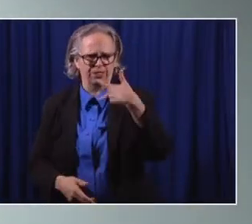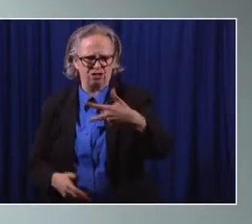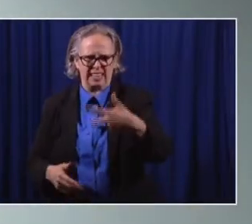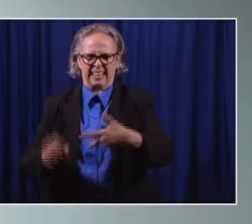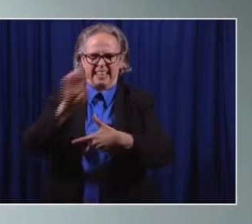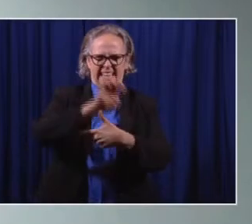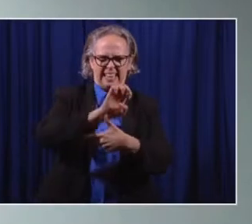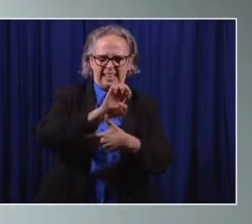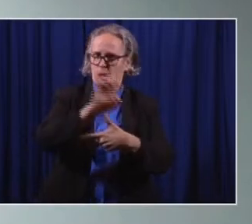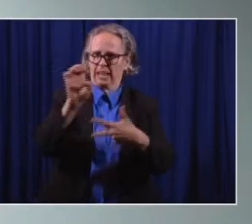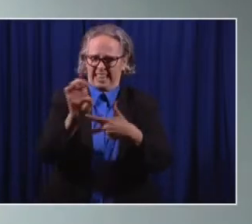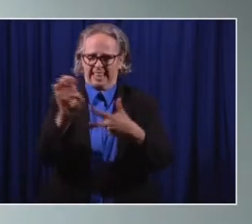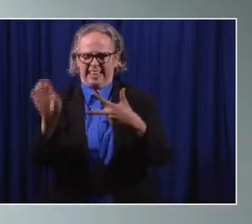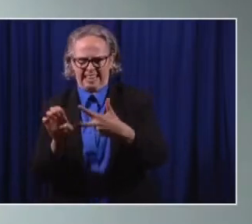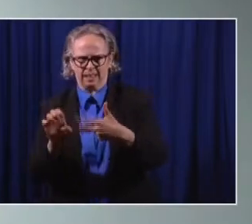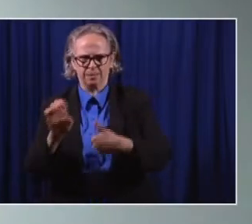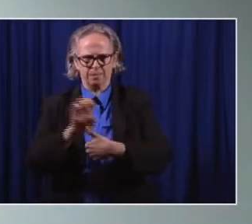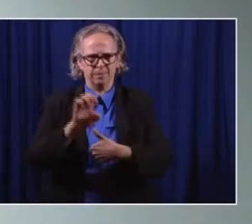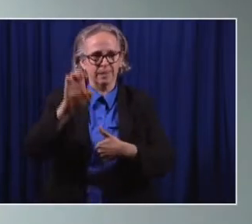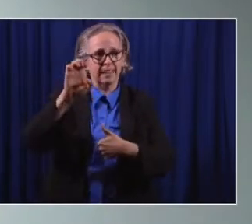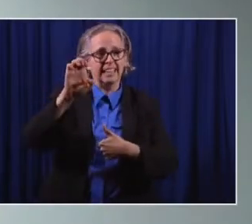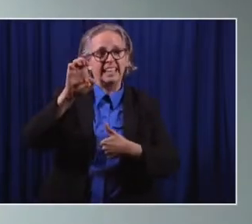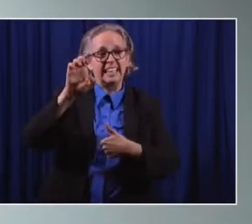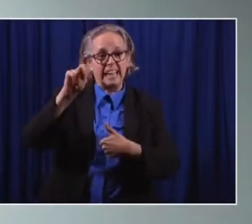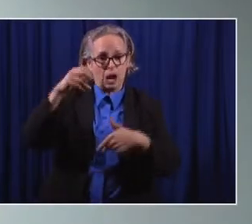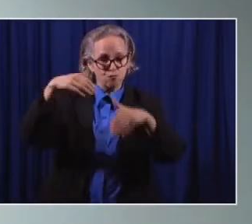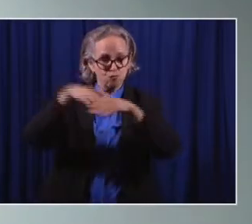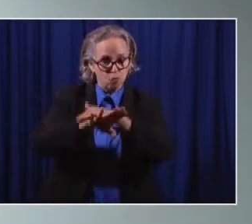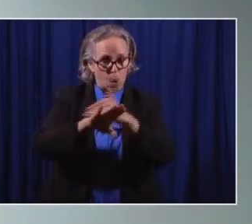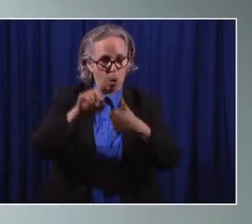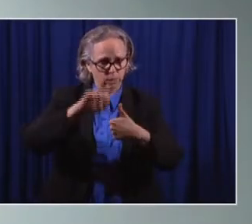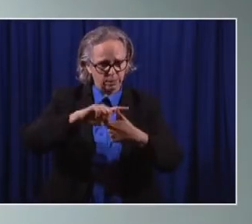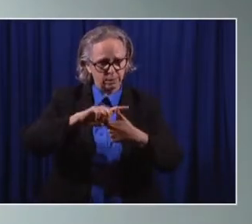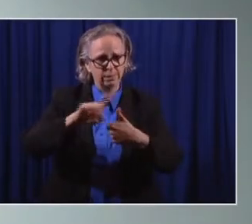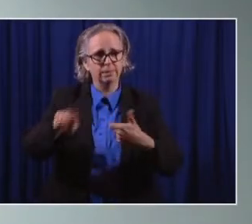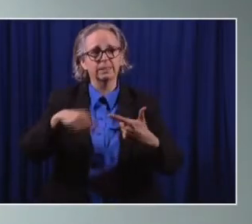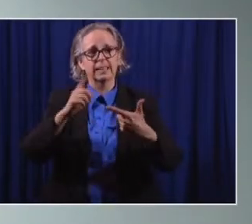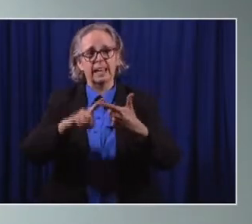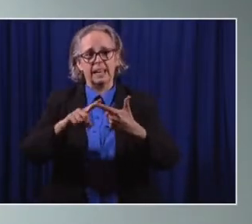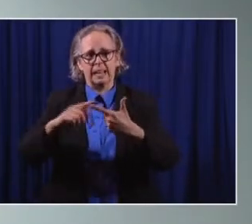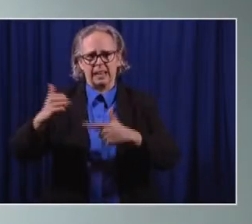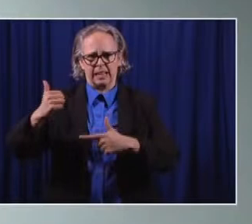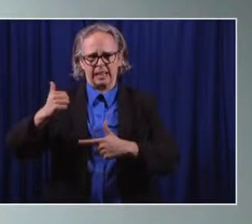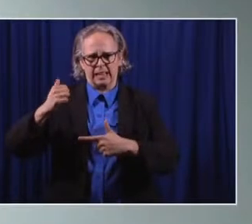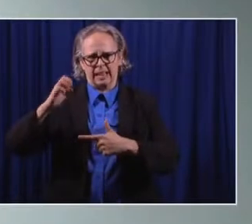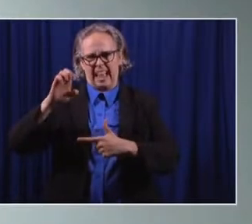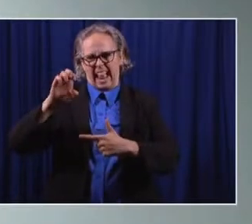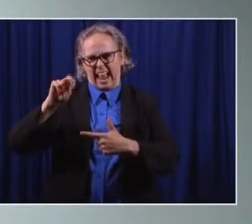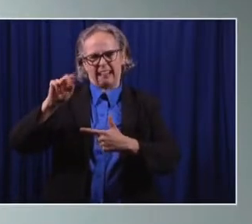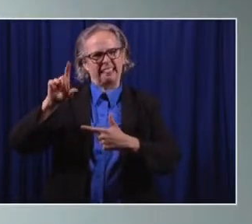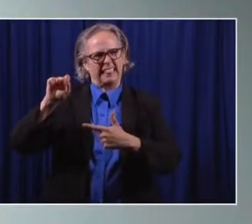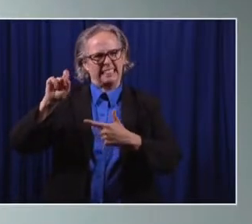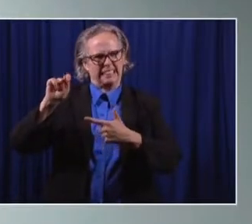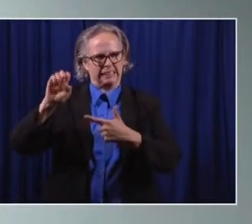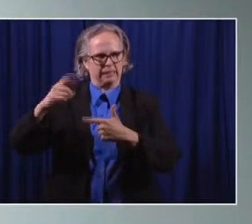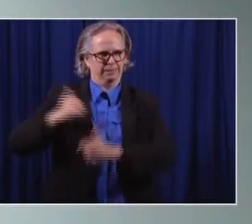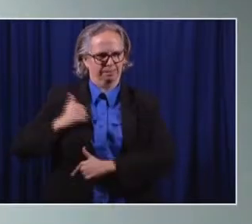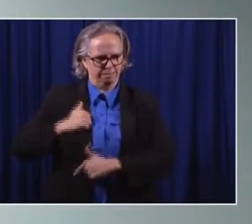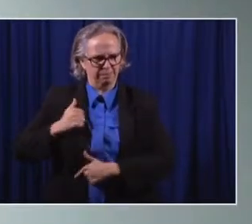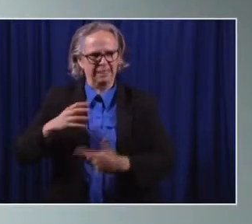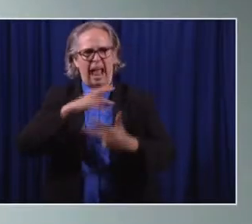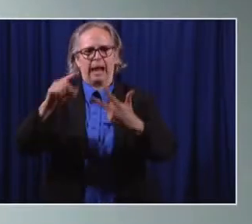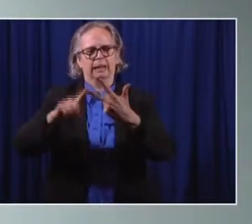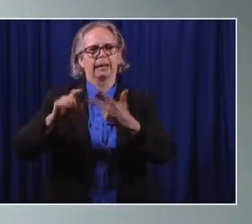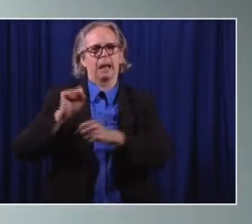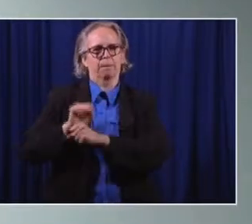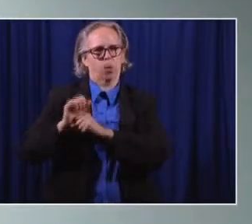programming that we have here in Barberton. Our plan was very important to us for many reasons. I know in the spring, everybody